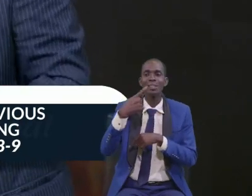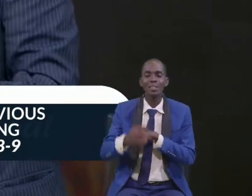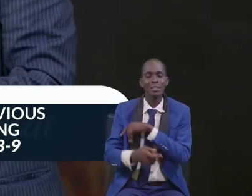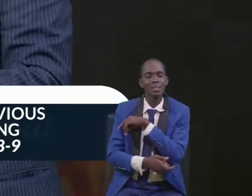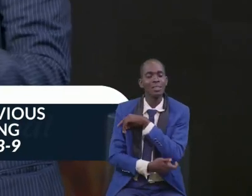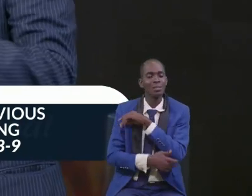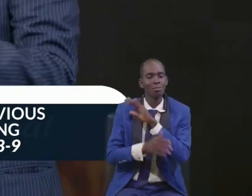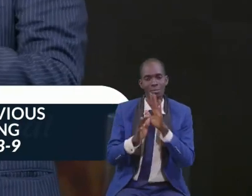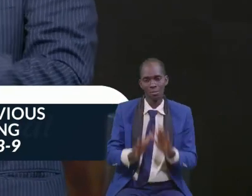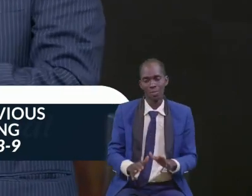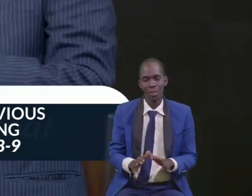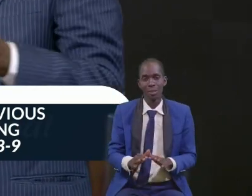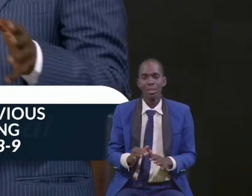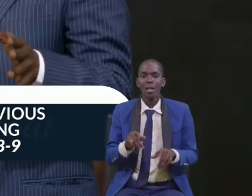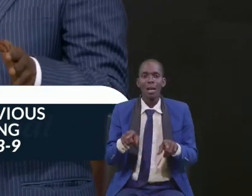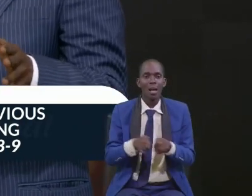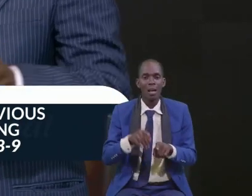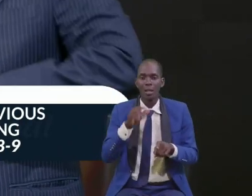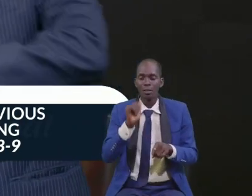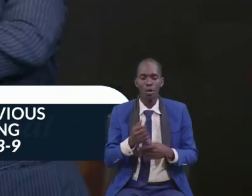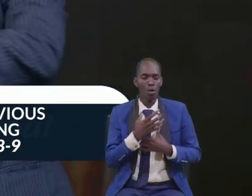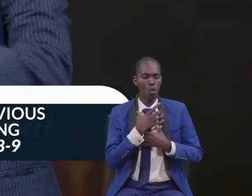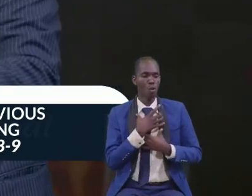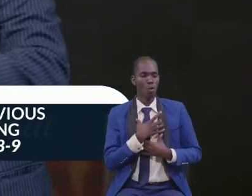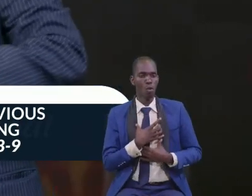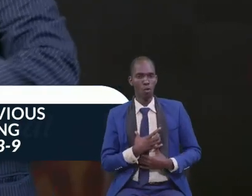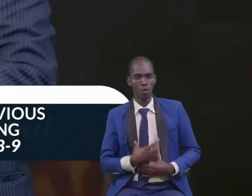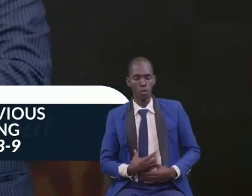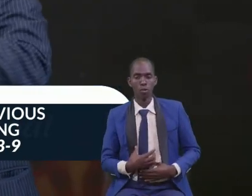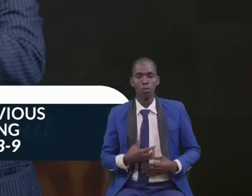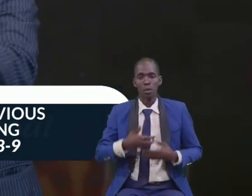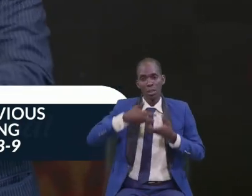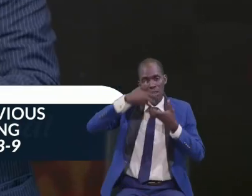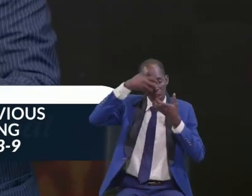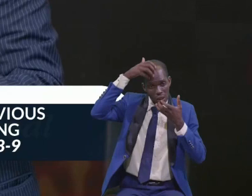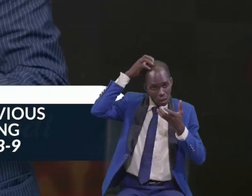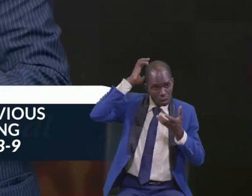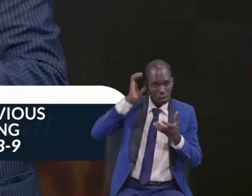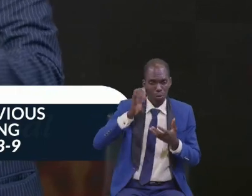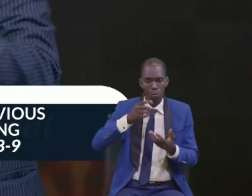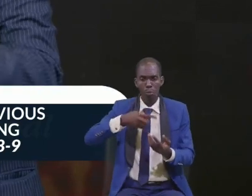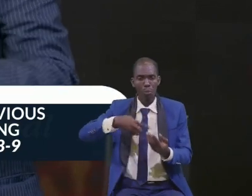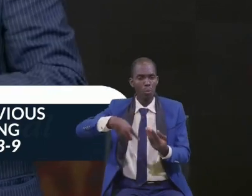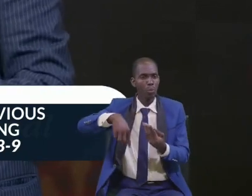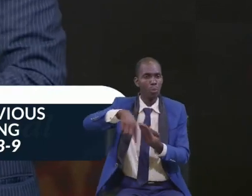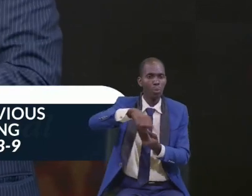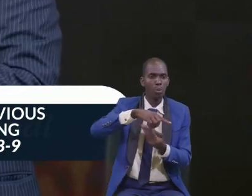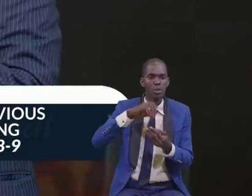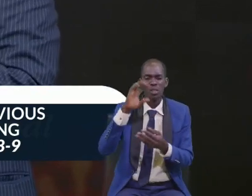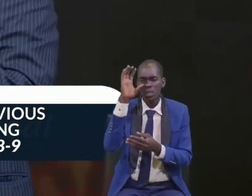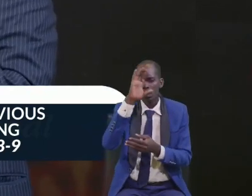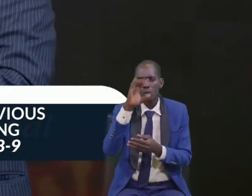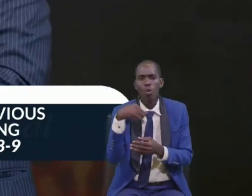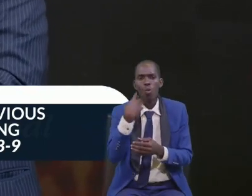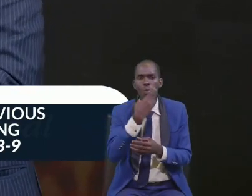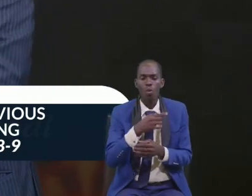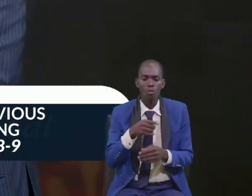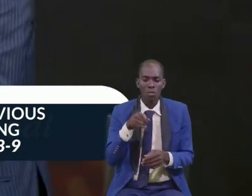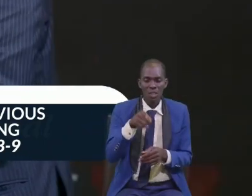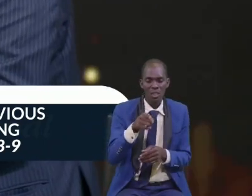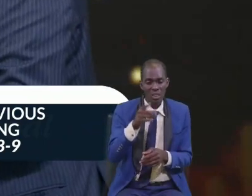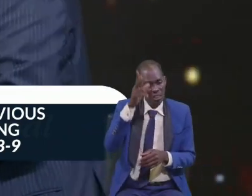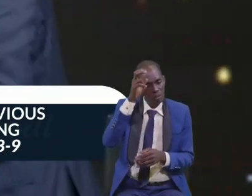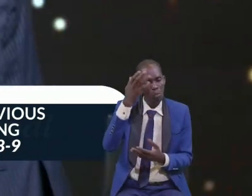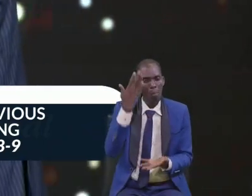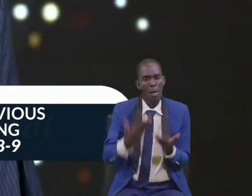the devil, as a roaring lion, walketh about seeking whom he may devour.